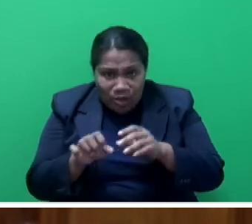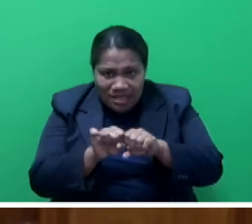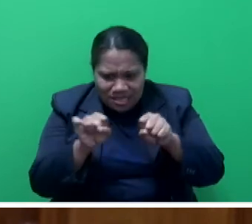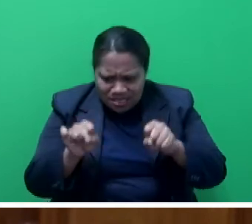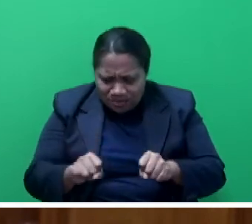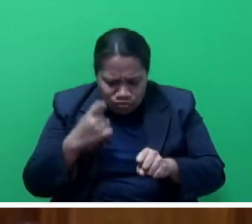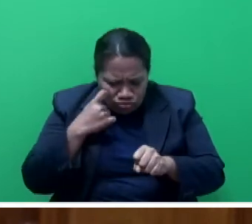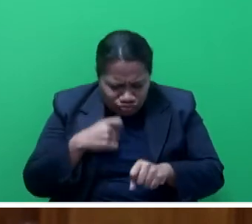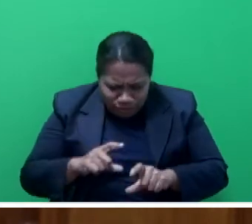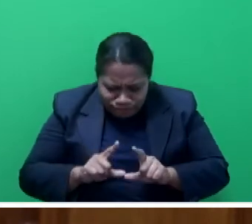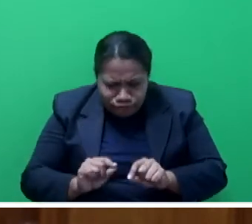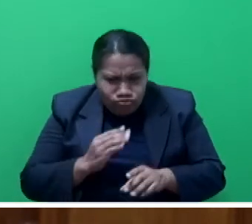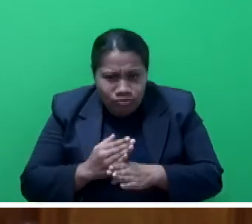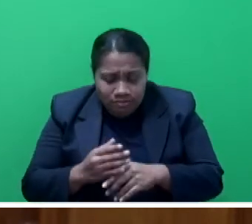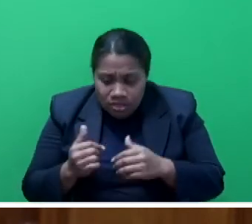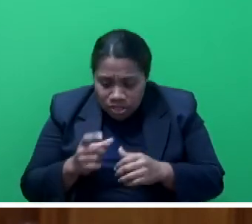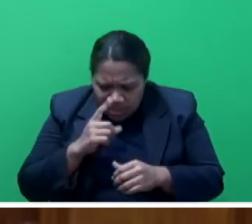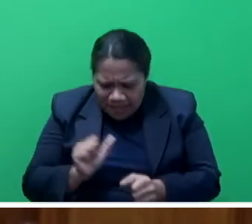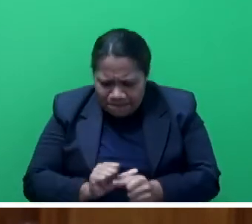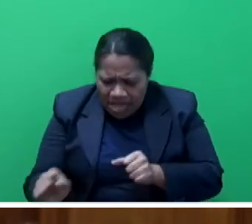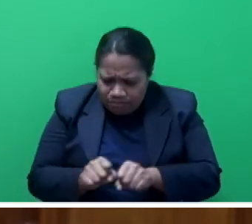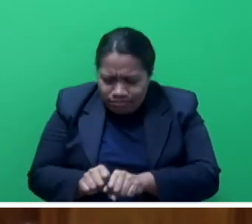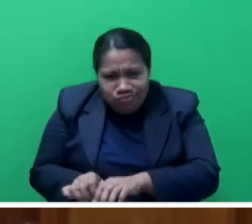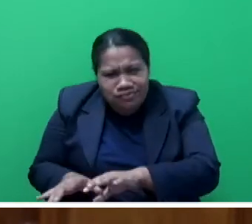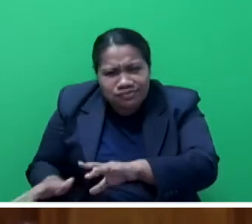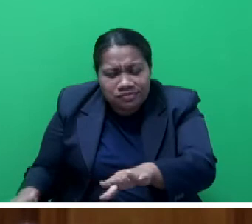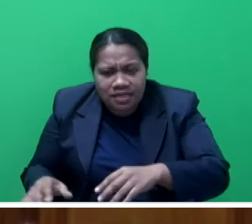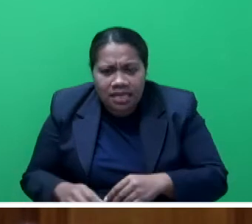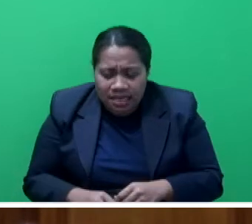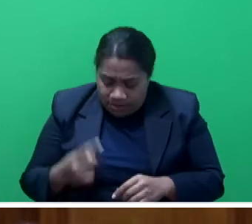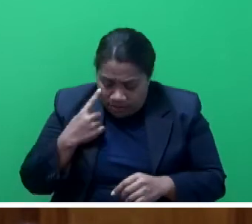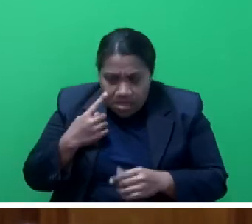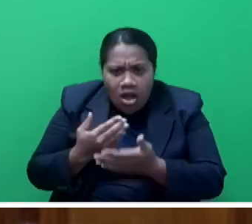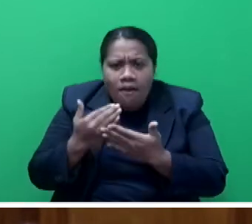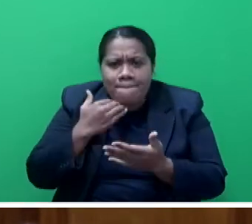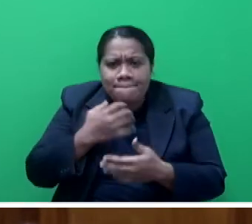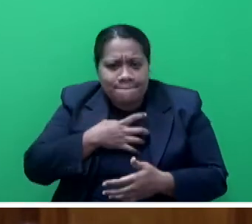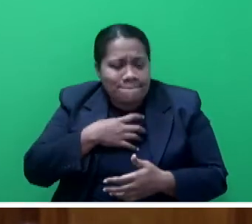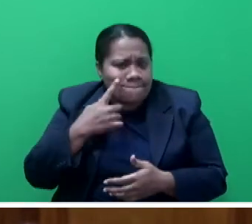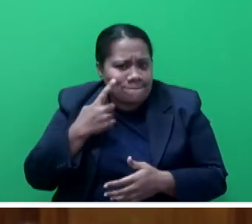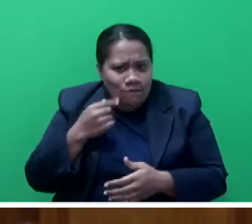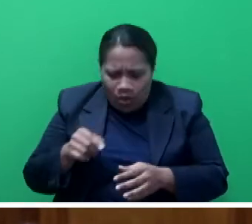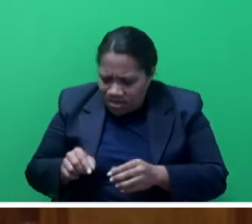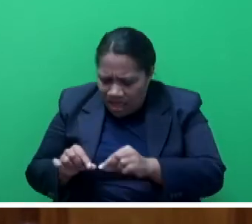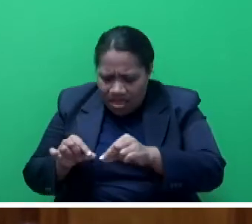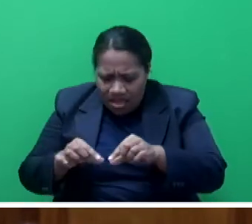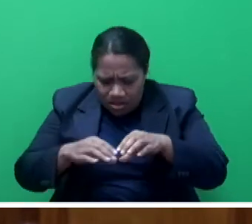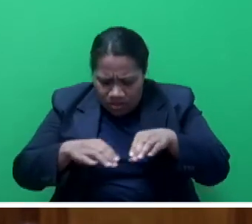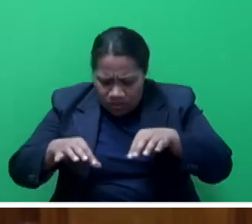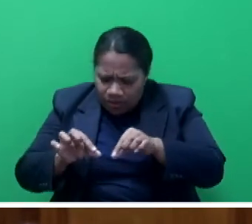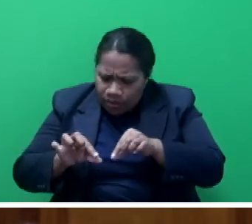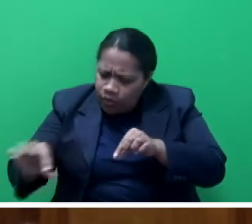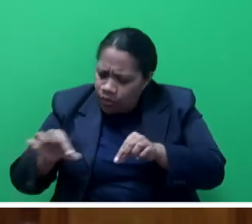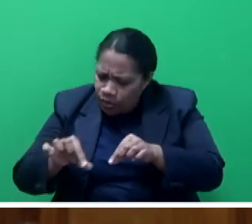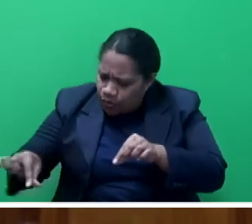out of the Lominikoro head tank. Reconfiguring how much more water goes into the different pipes